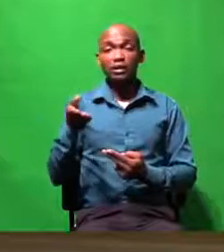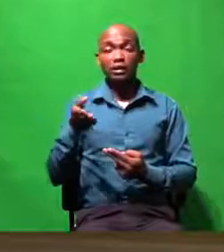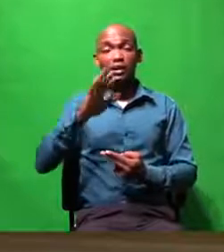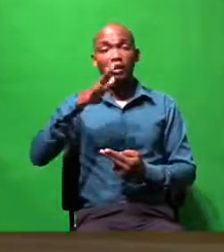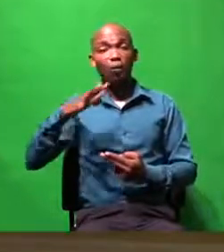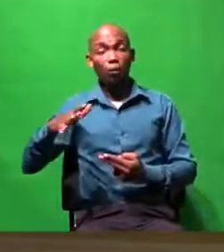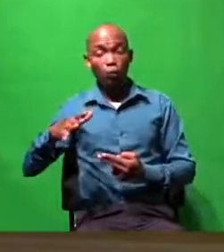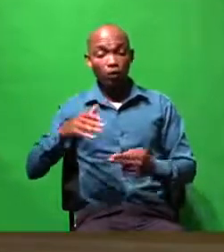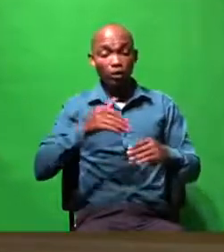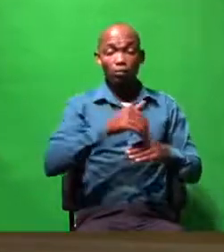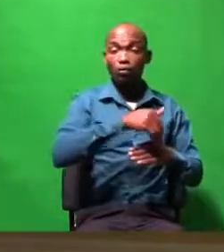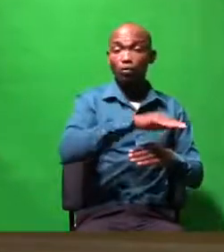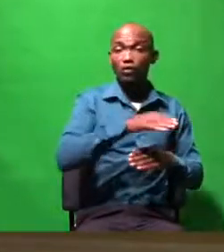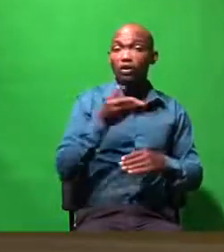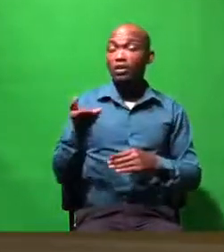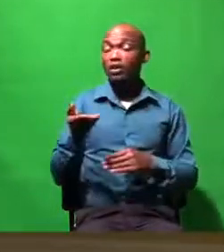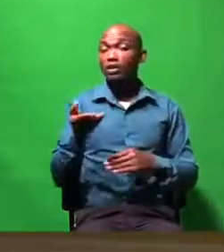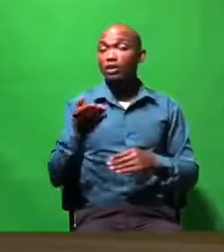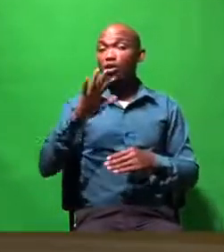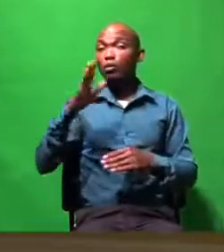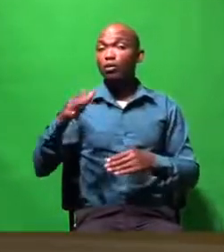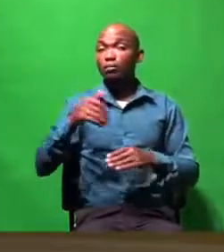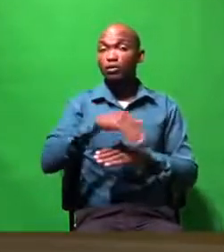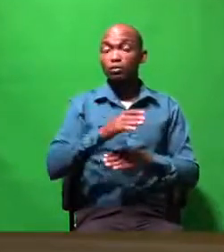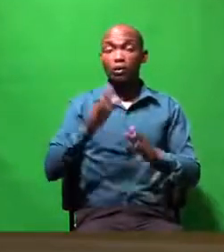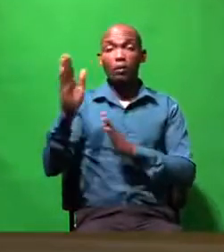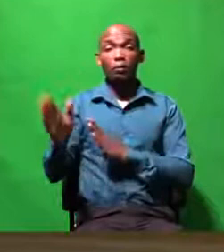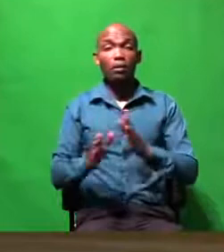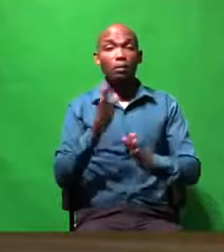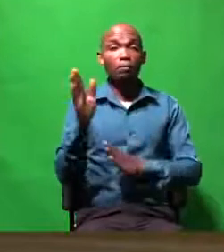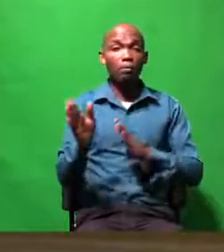water moving, but this water moving should be prepared